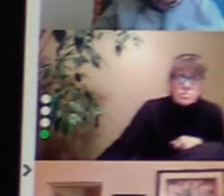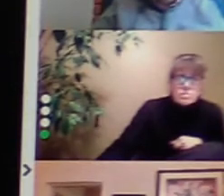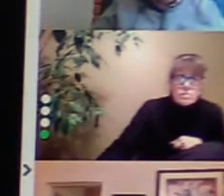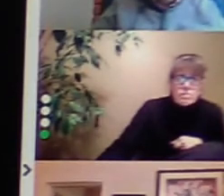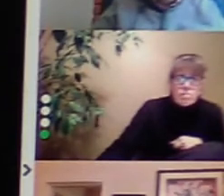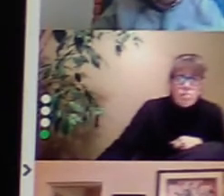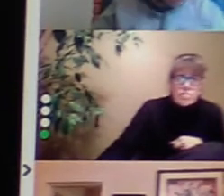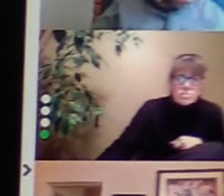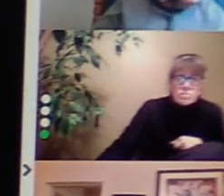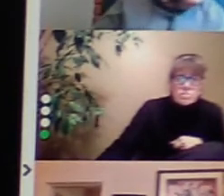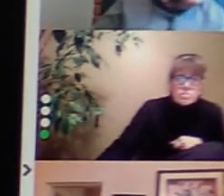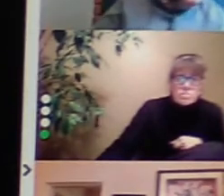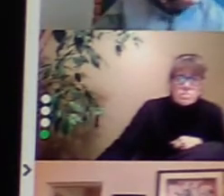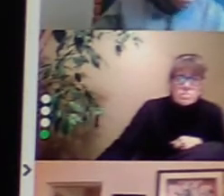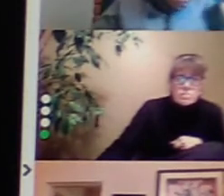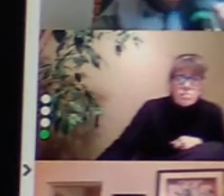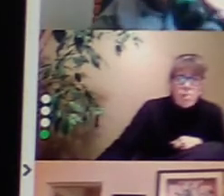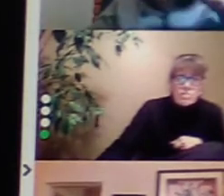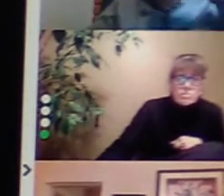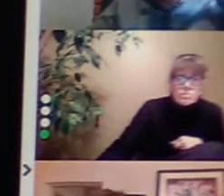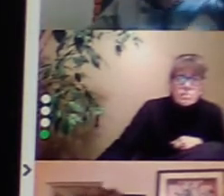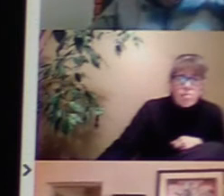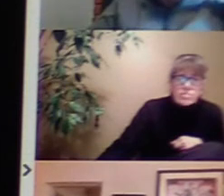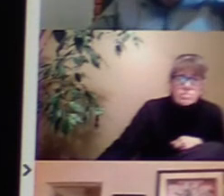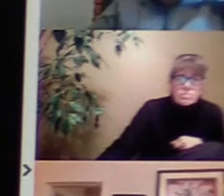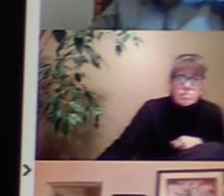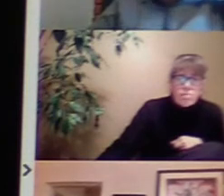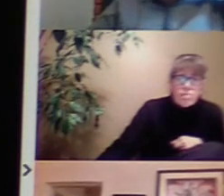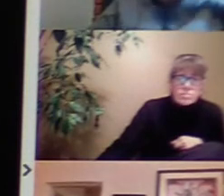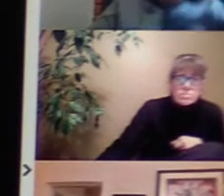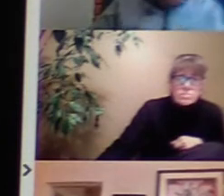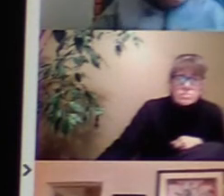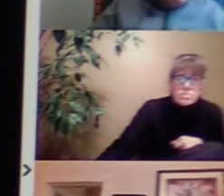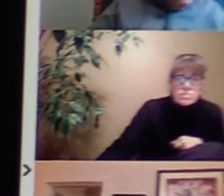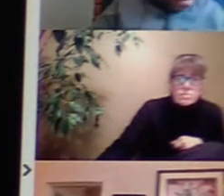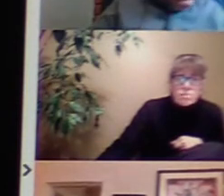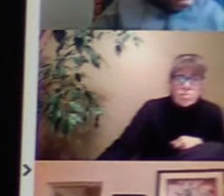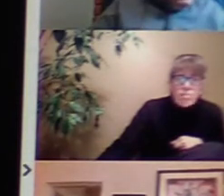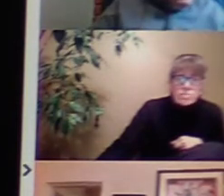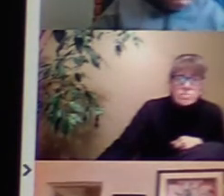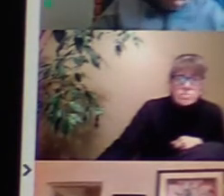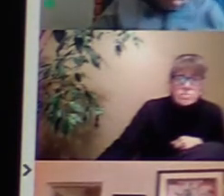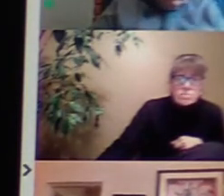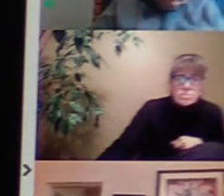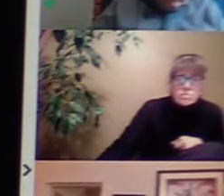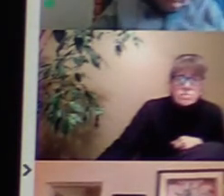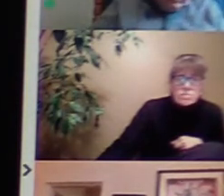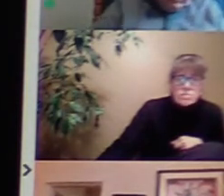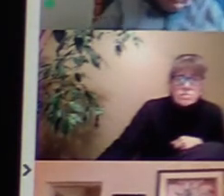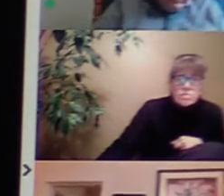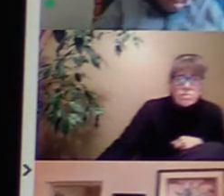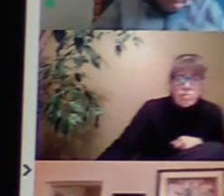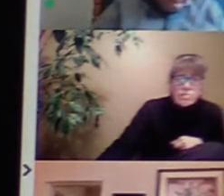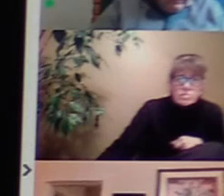primarily because of weather. You know, it's a dry year, people are using a lot more water, and that's something that the city really